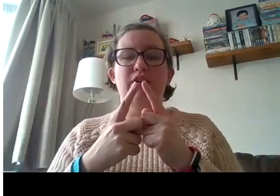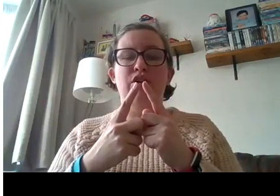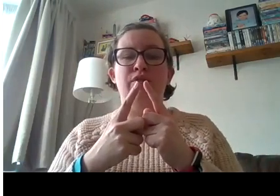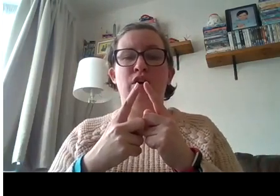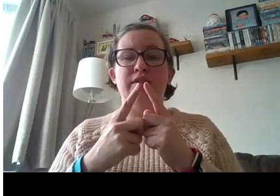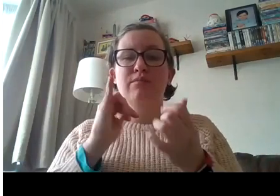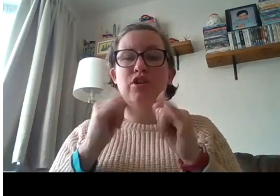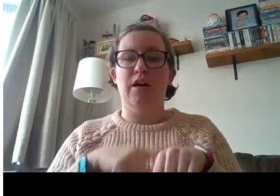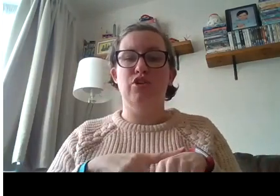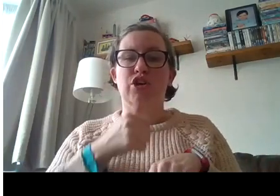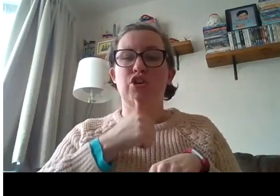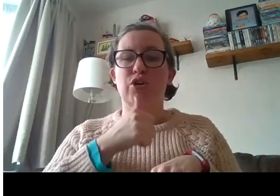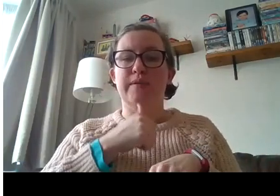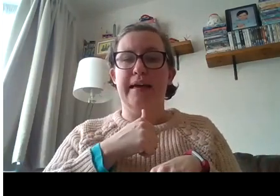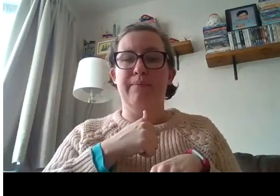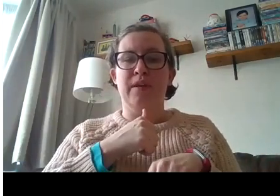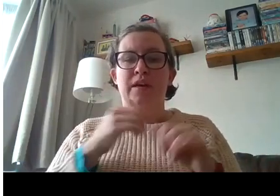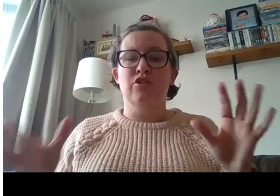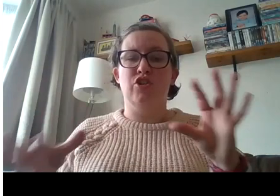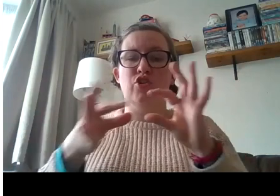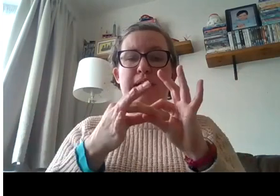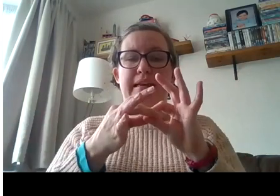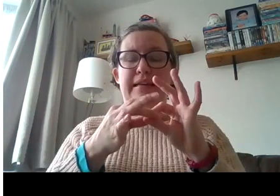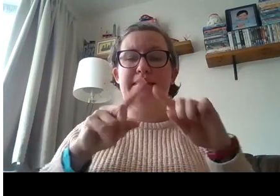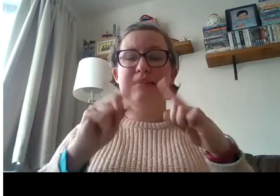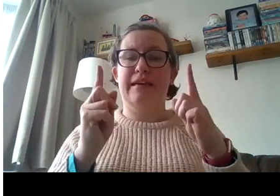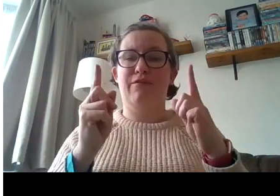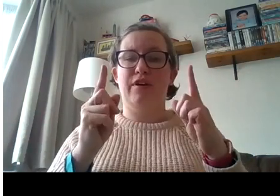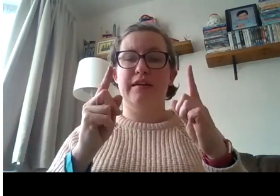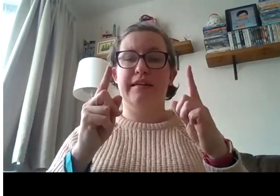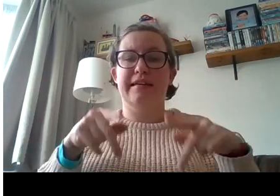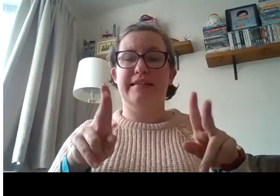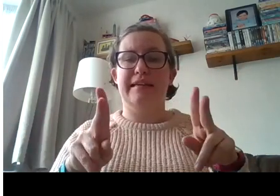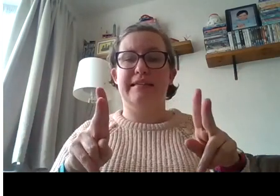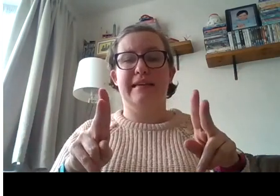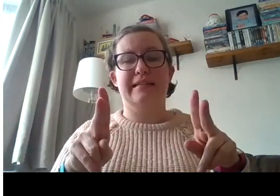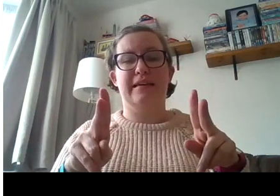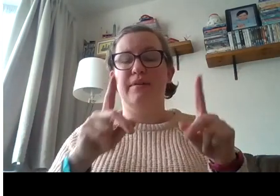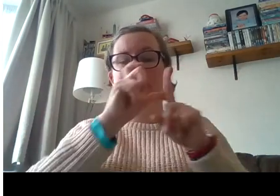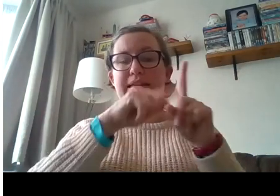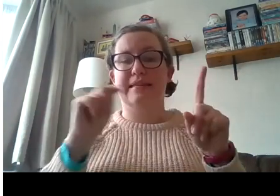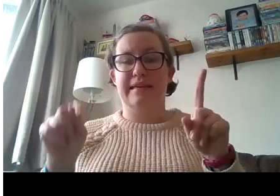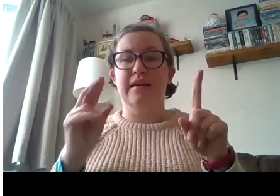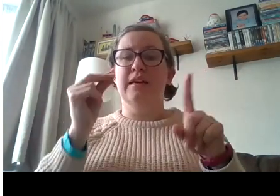got sometimes you can use it to join different sentences.